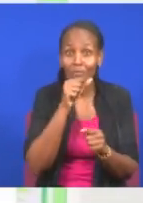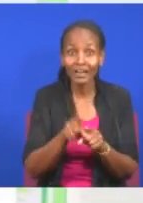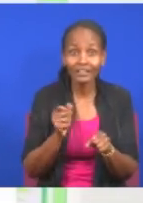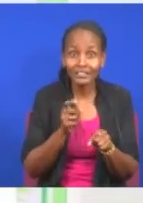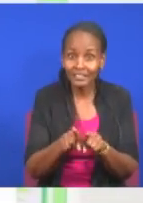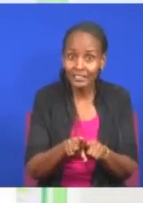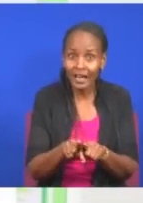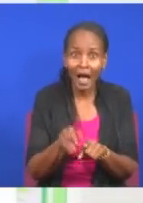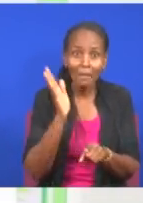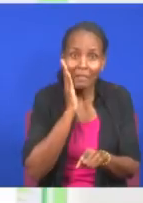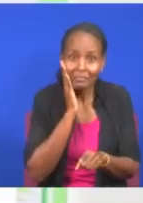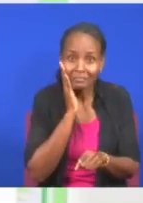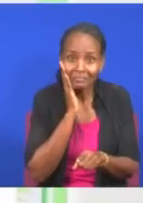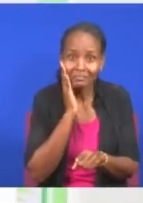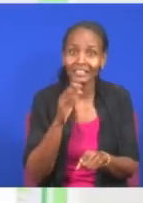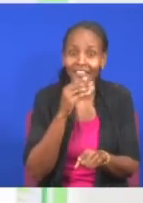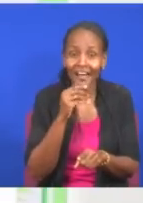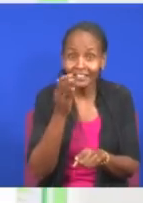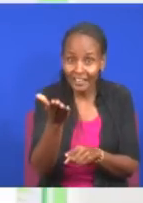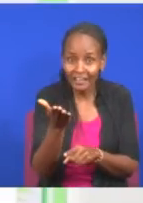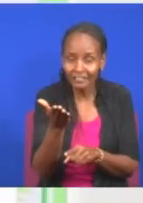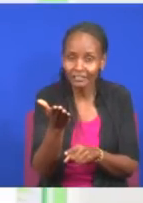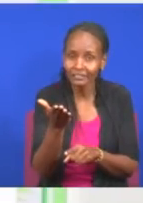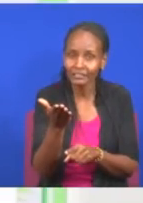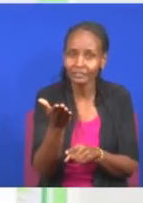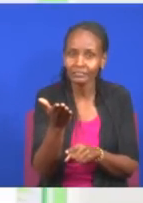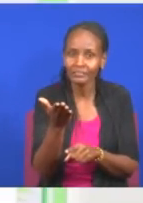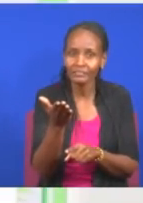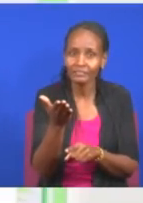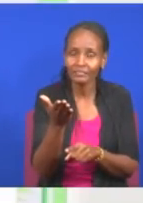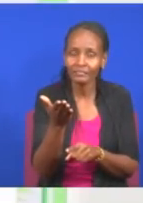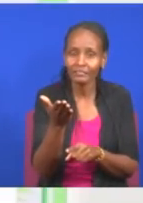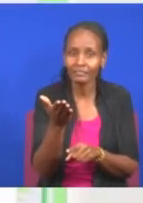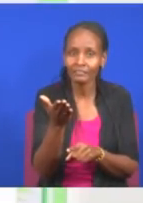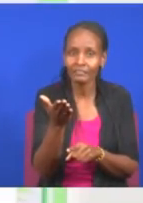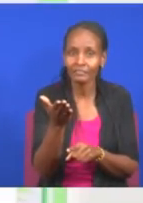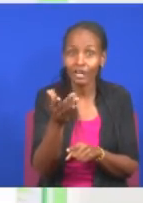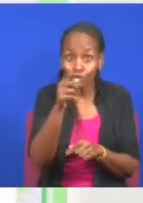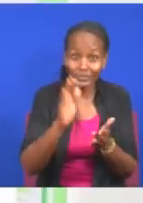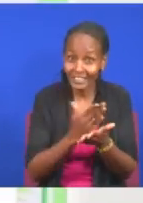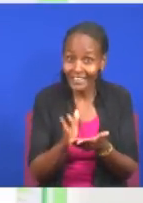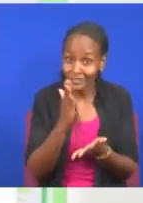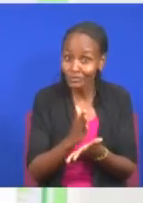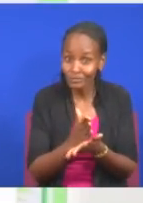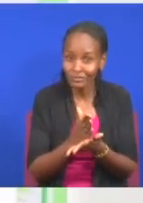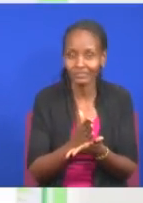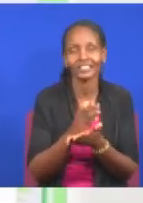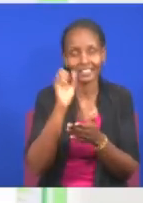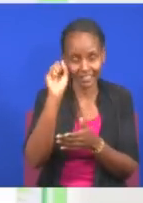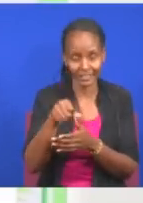sister, your mommy, or your daddy, or your auntie around you? Are you sharing?